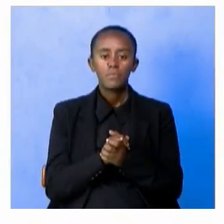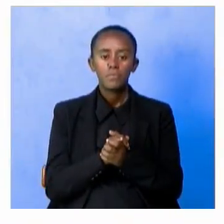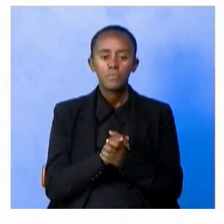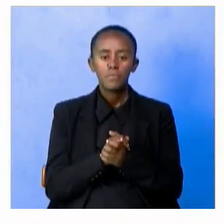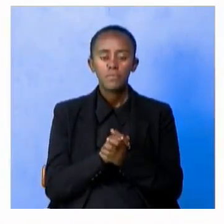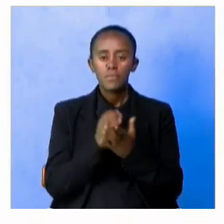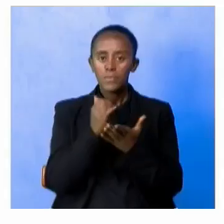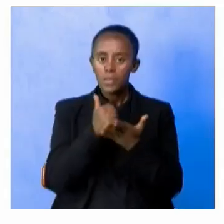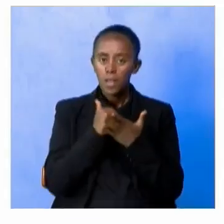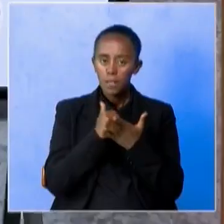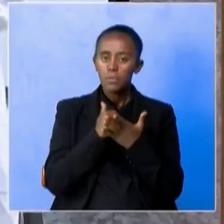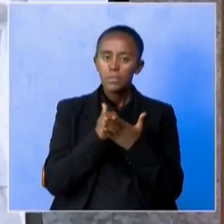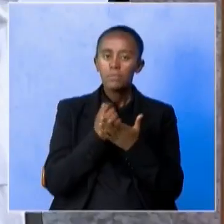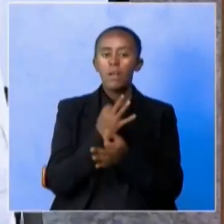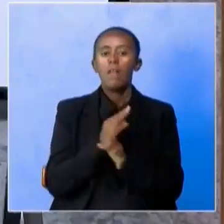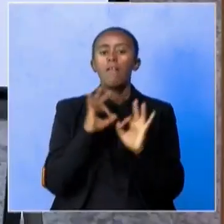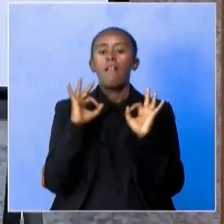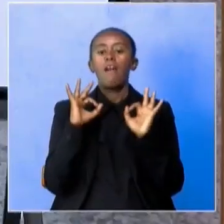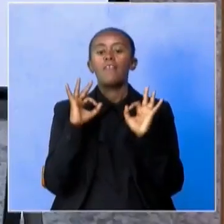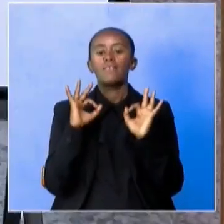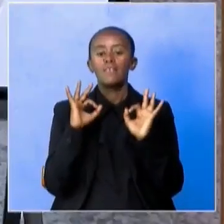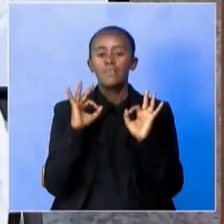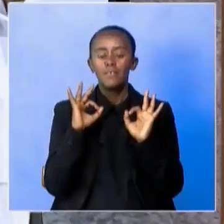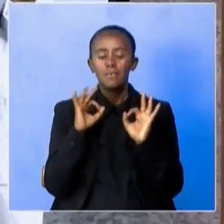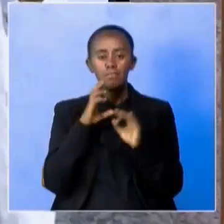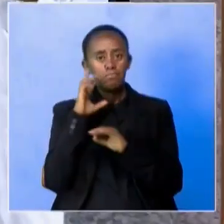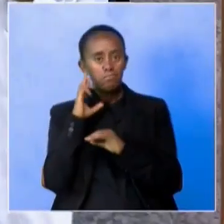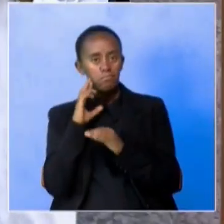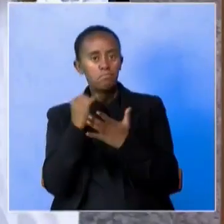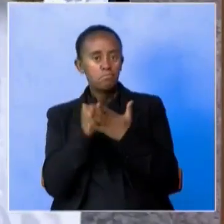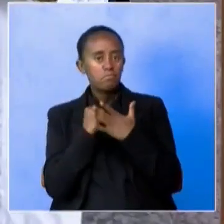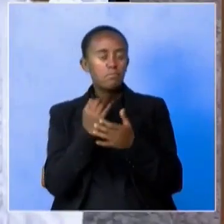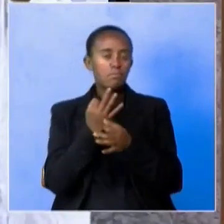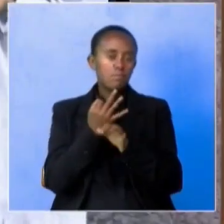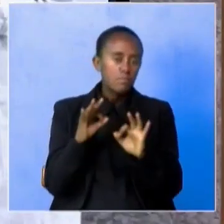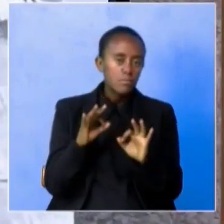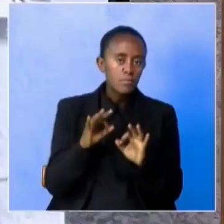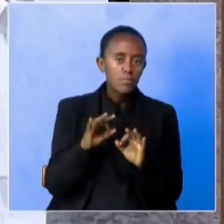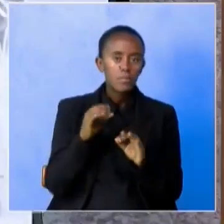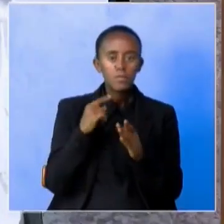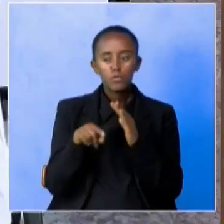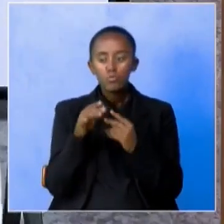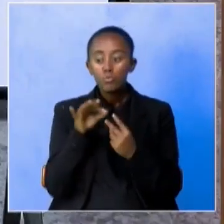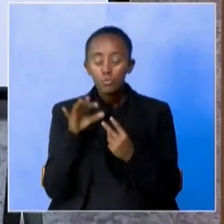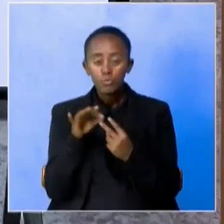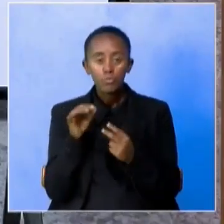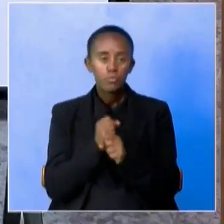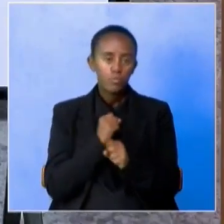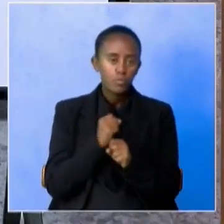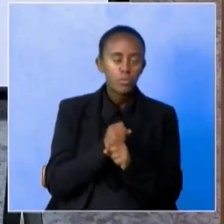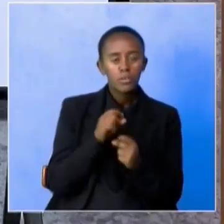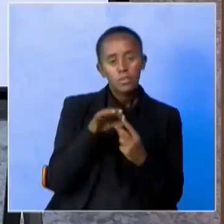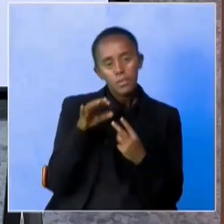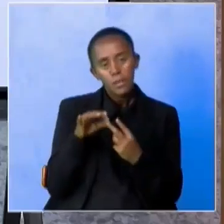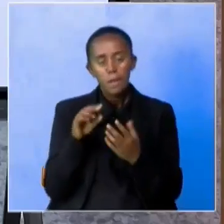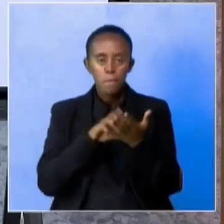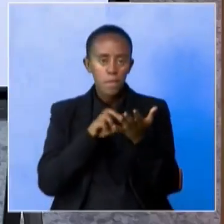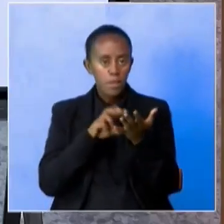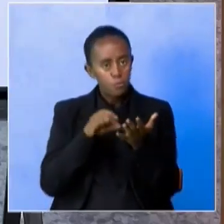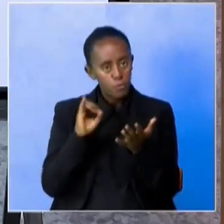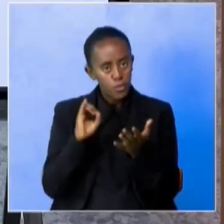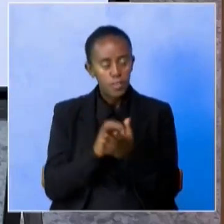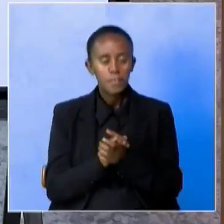it helps me to relax. Because it helps me to relax, what do you prefer doing? I prefer reading.